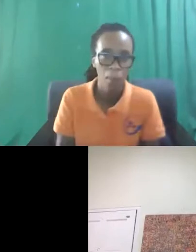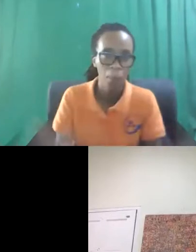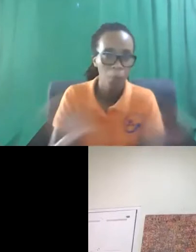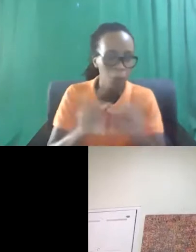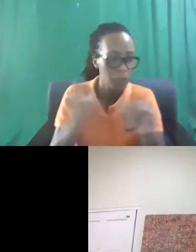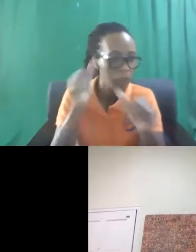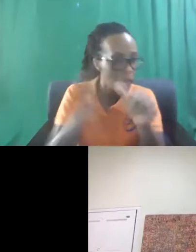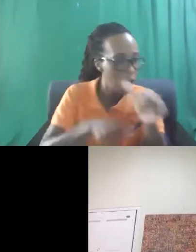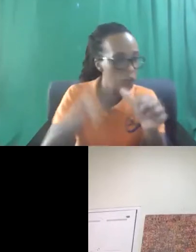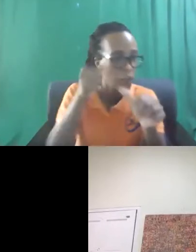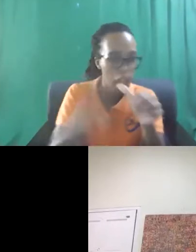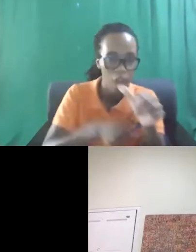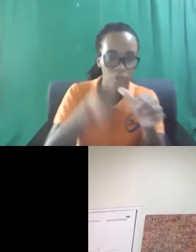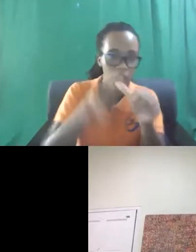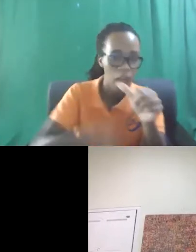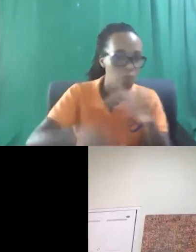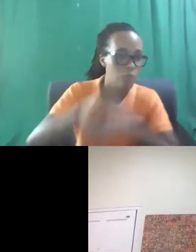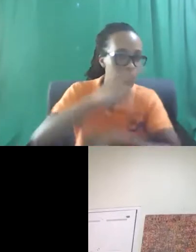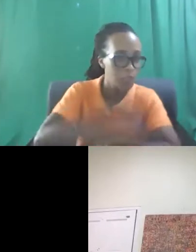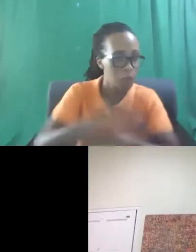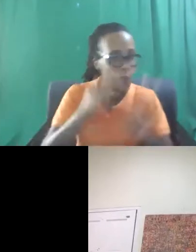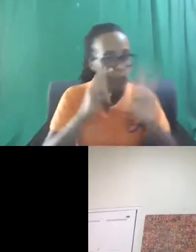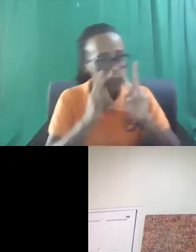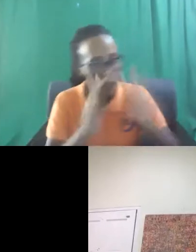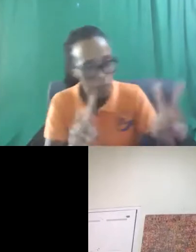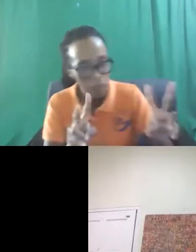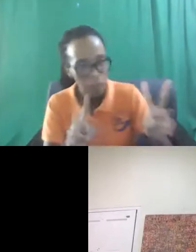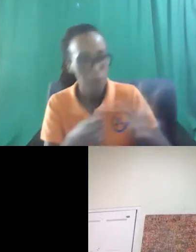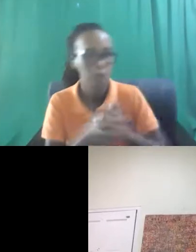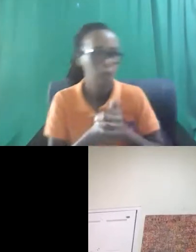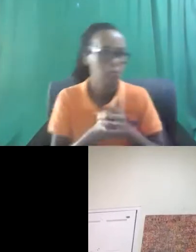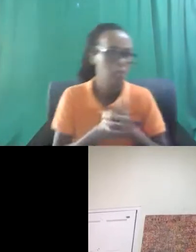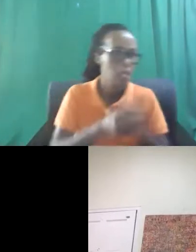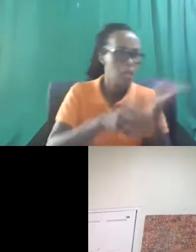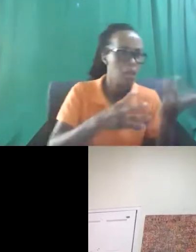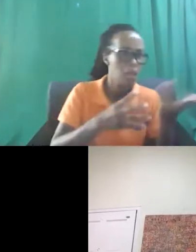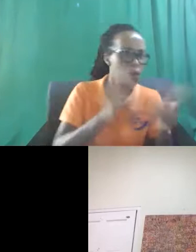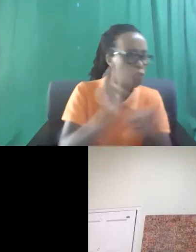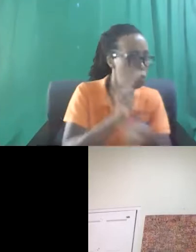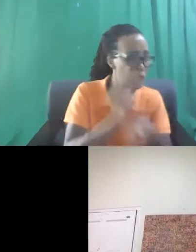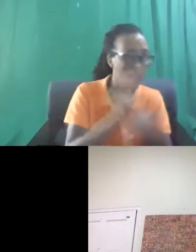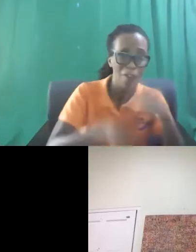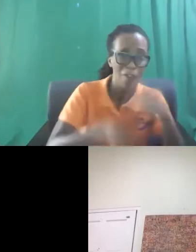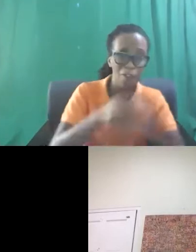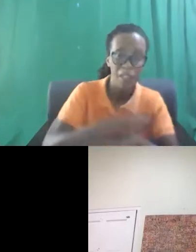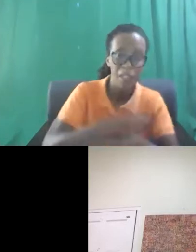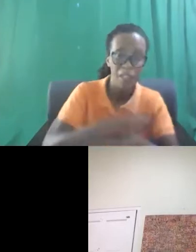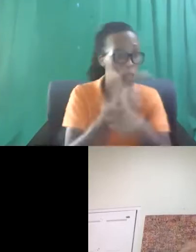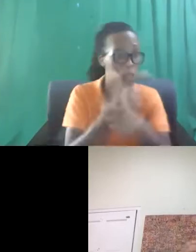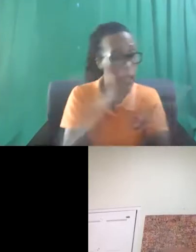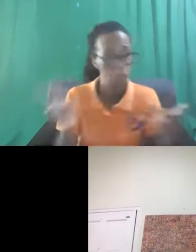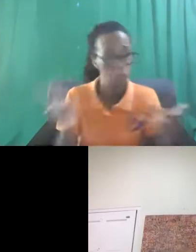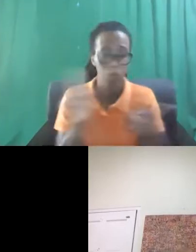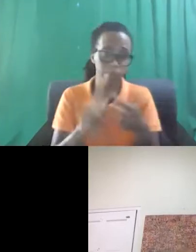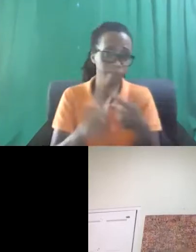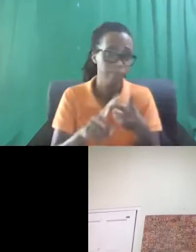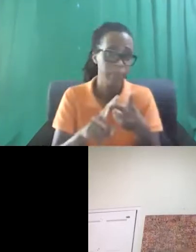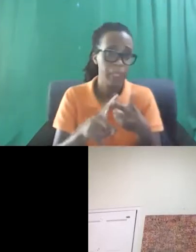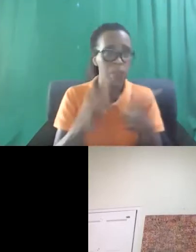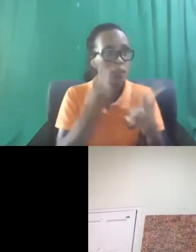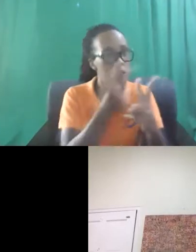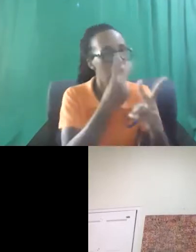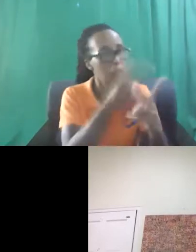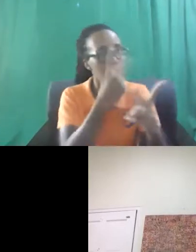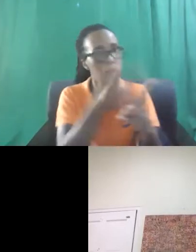It's relevant to everything. You see it everywhere. So it doesn't matter if you're thinking about sign languages, you see it everywhere. You